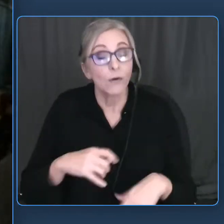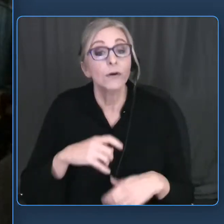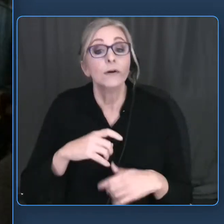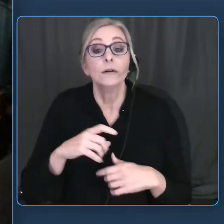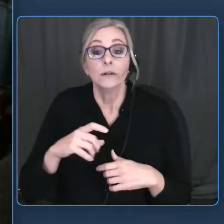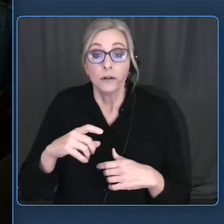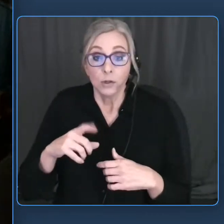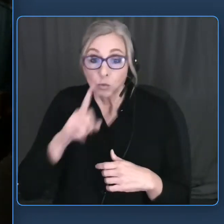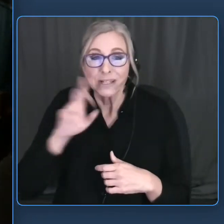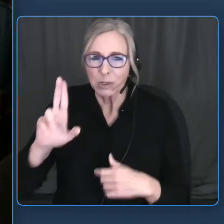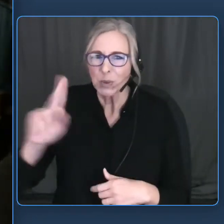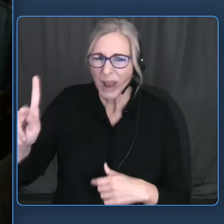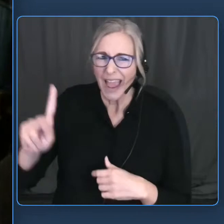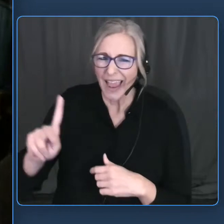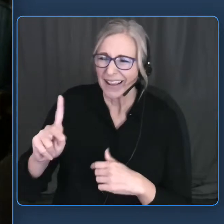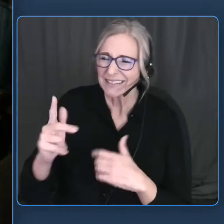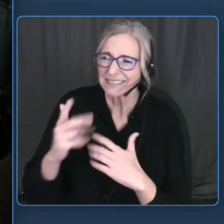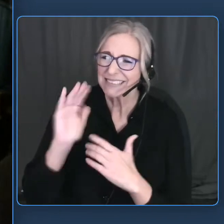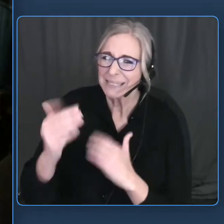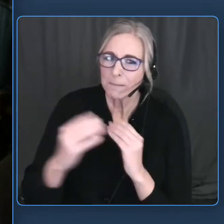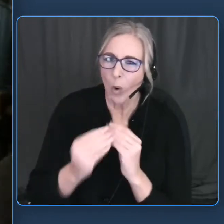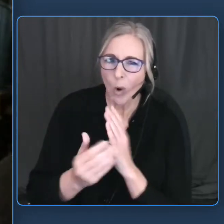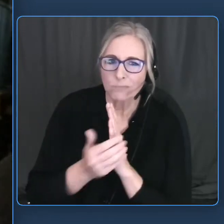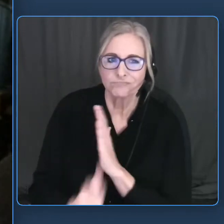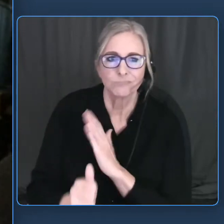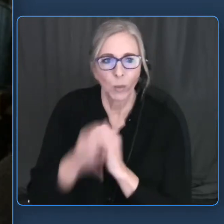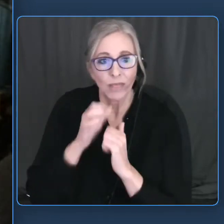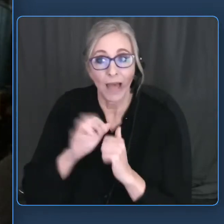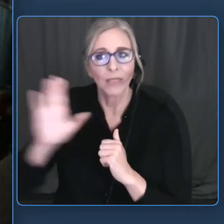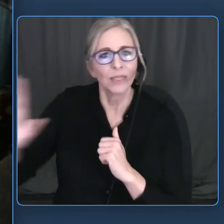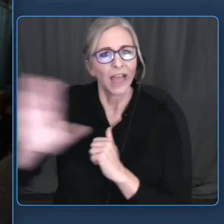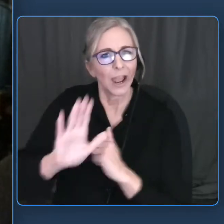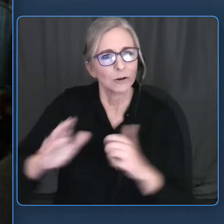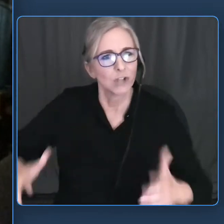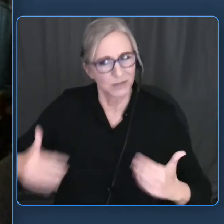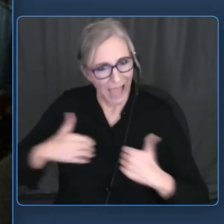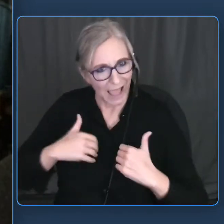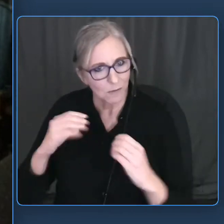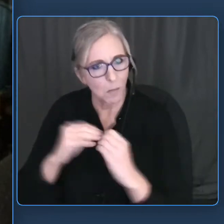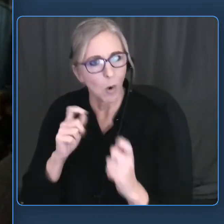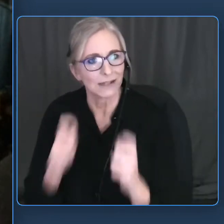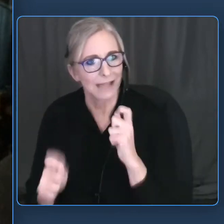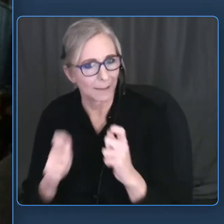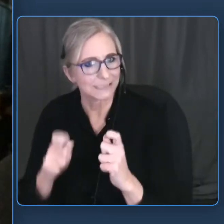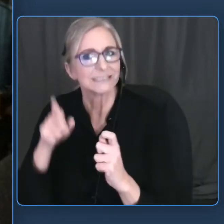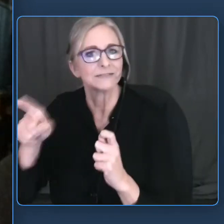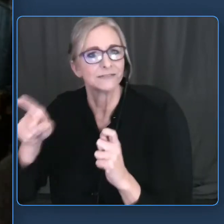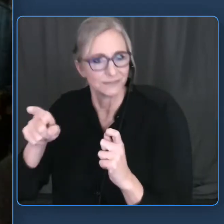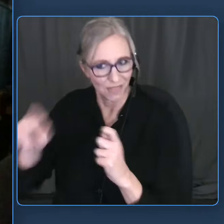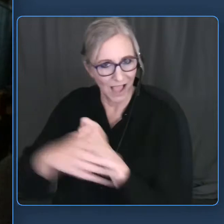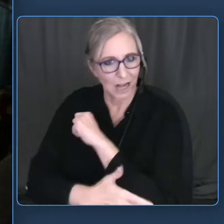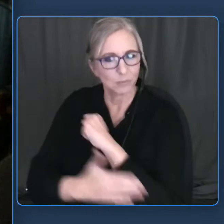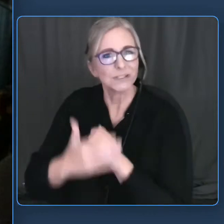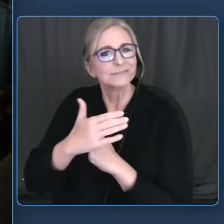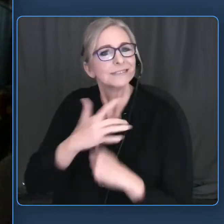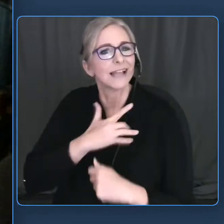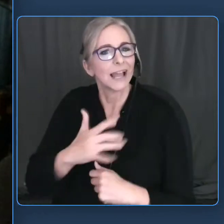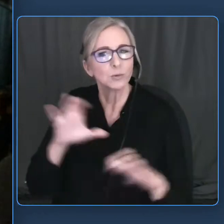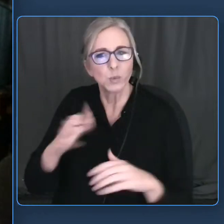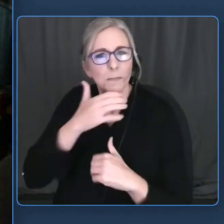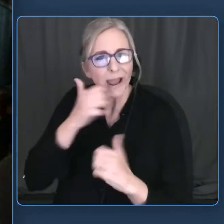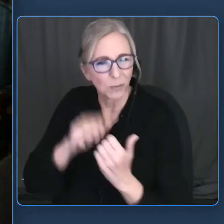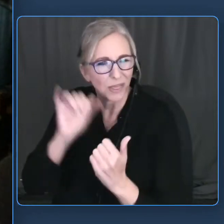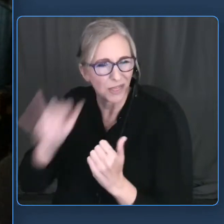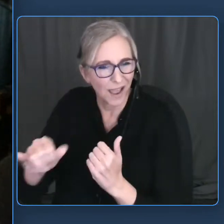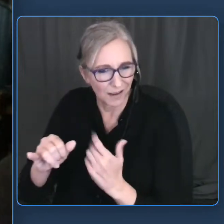the UK seems to be better at that because I see more of their chairs being adapted to attaching